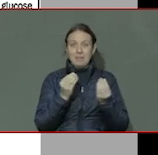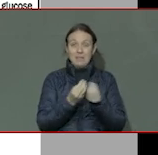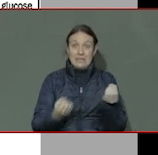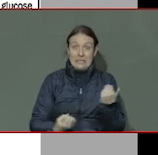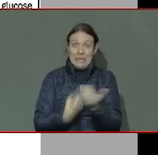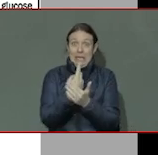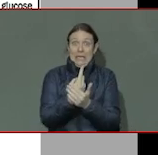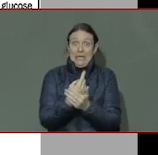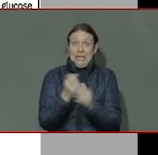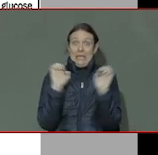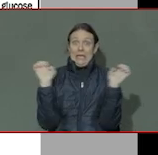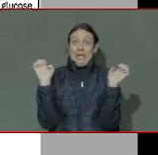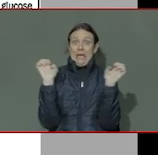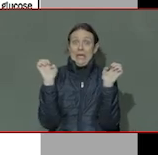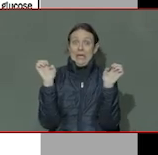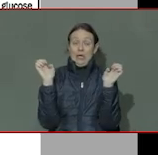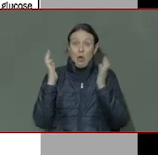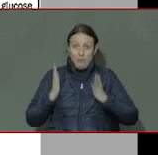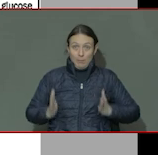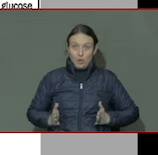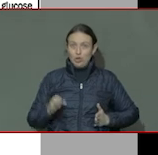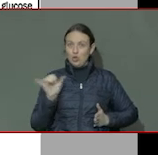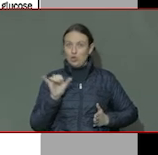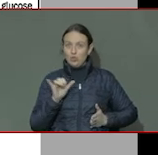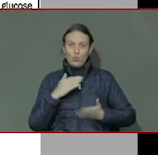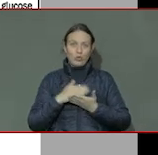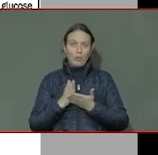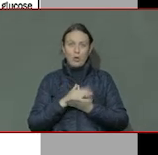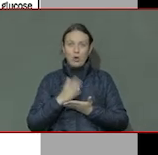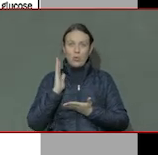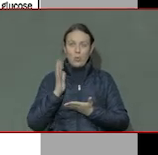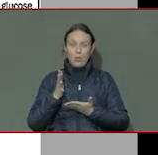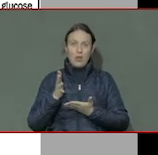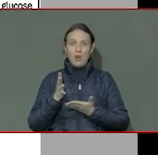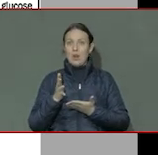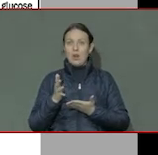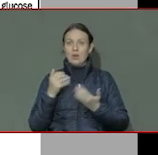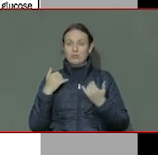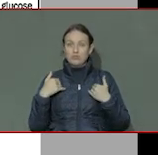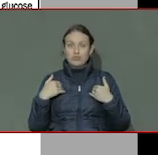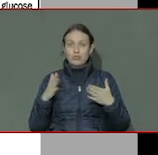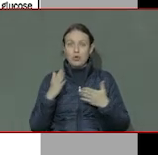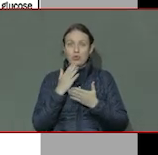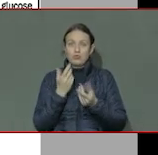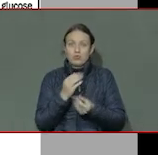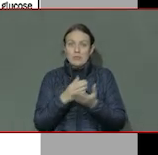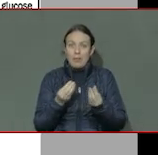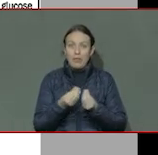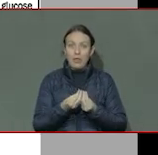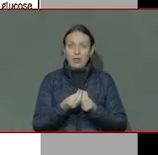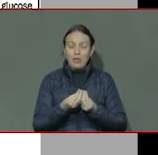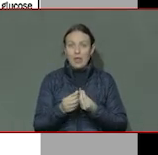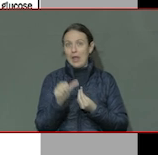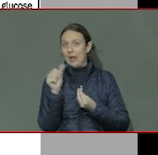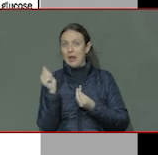now? What part of your body is going to be stimulated and what part of your body is going to not have a lot of blood